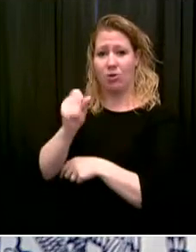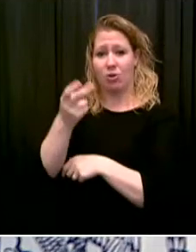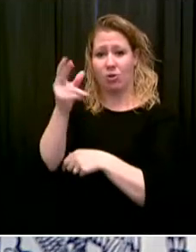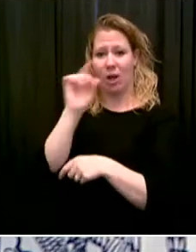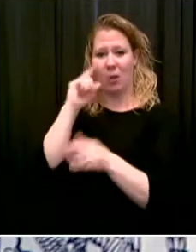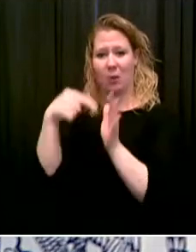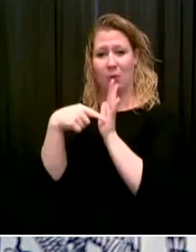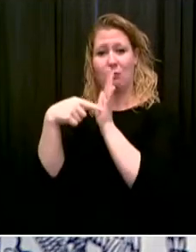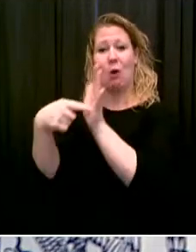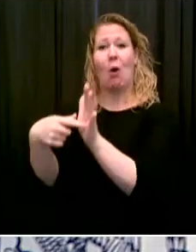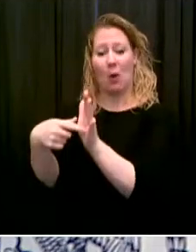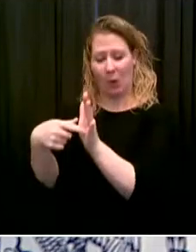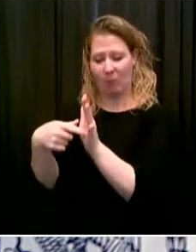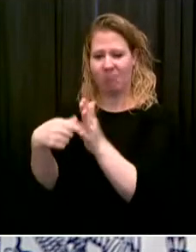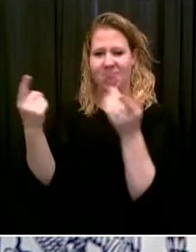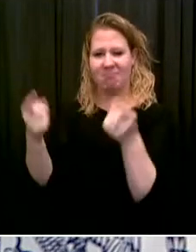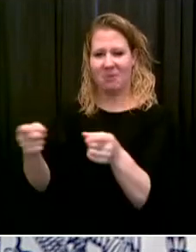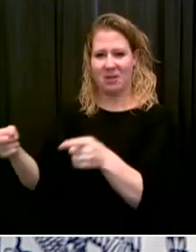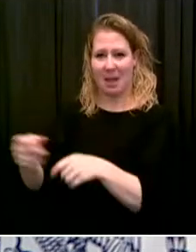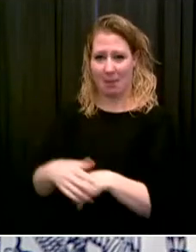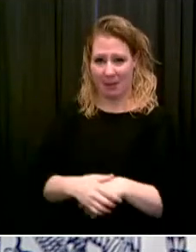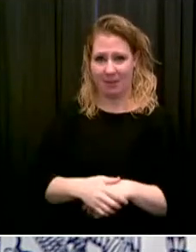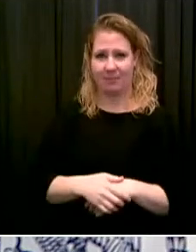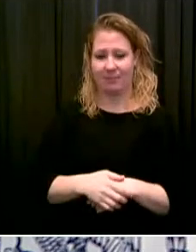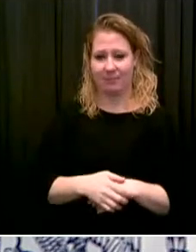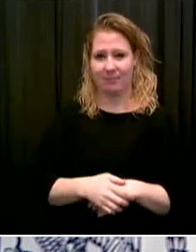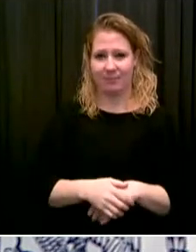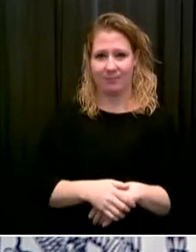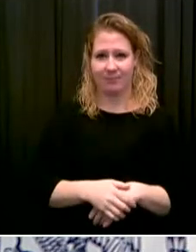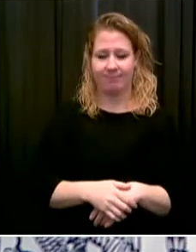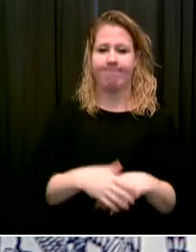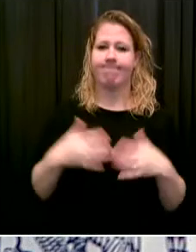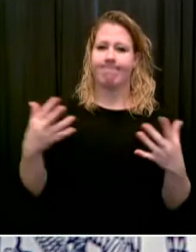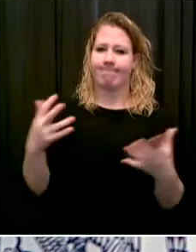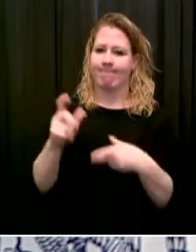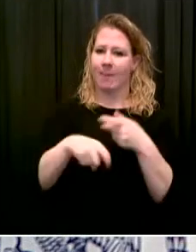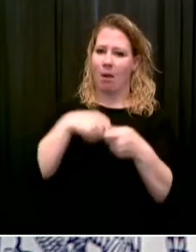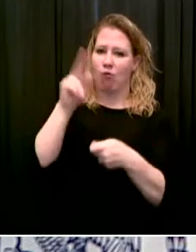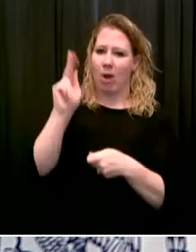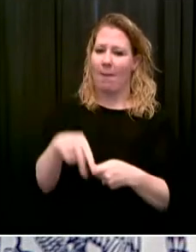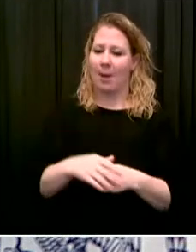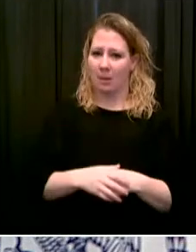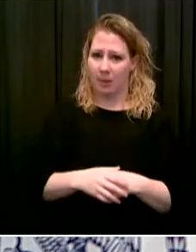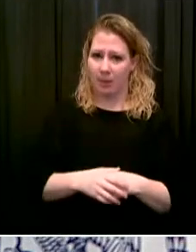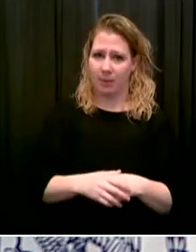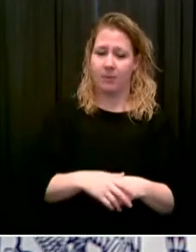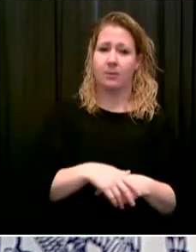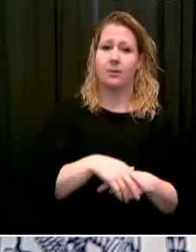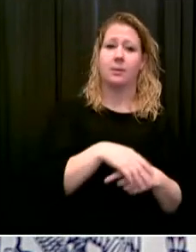public safety equals recovery. These pieces go together hand in hand. This is how we